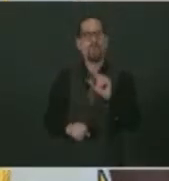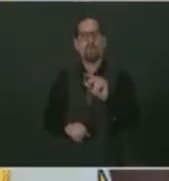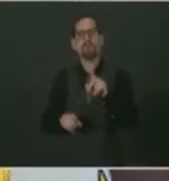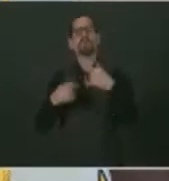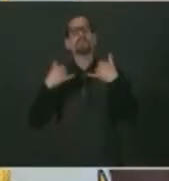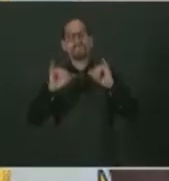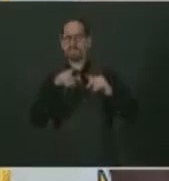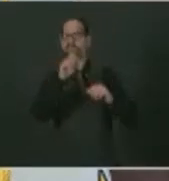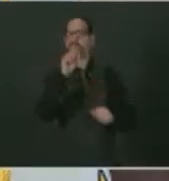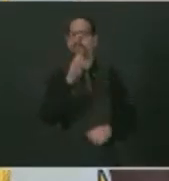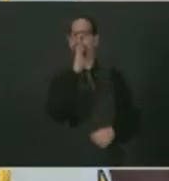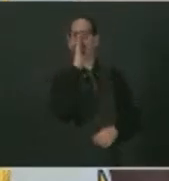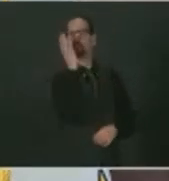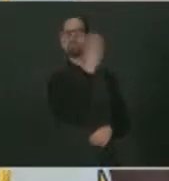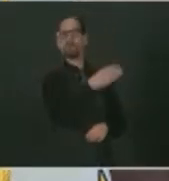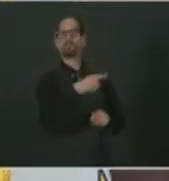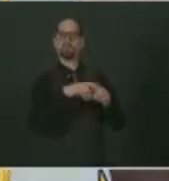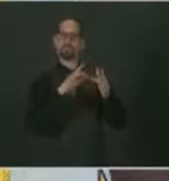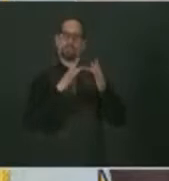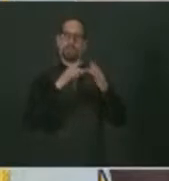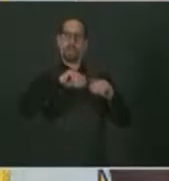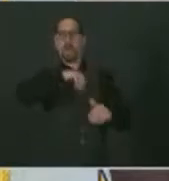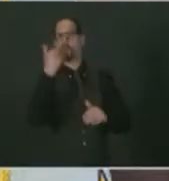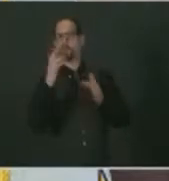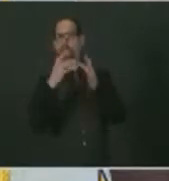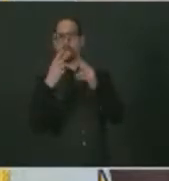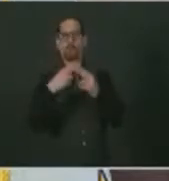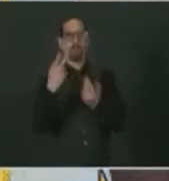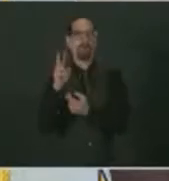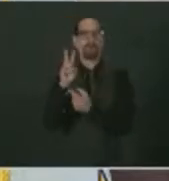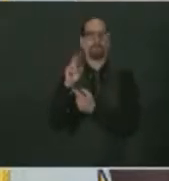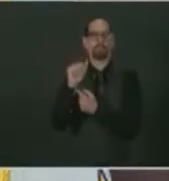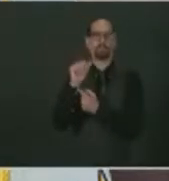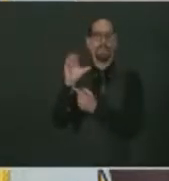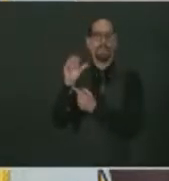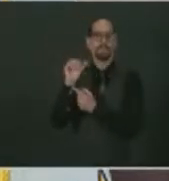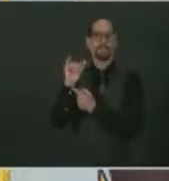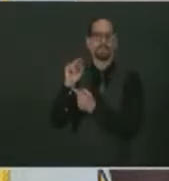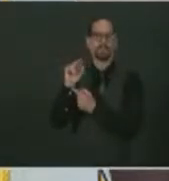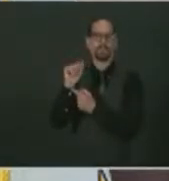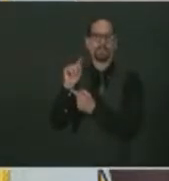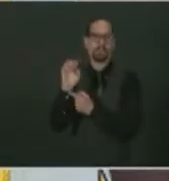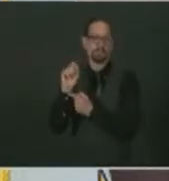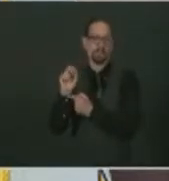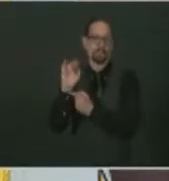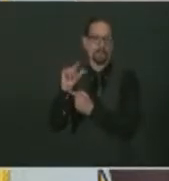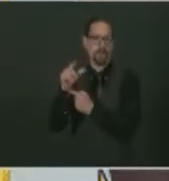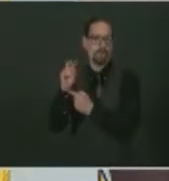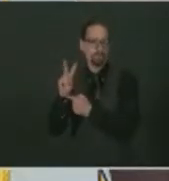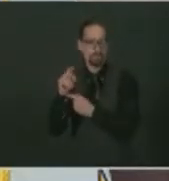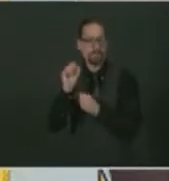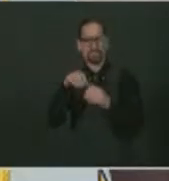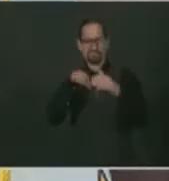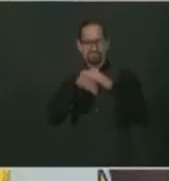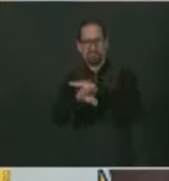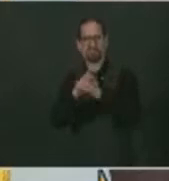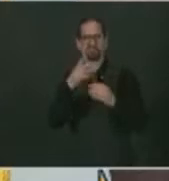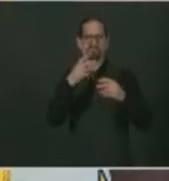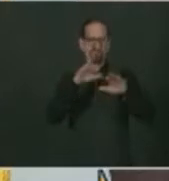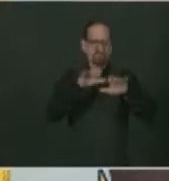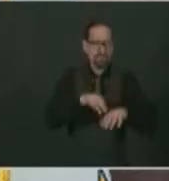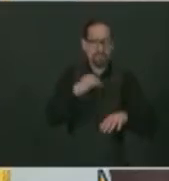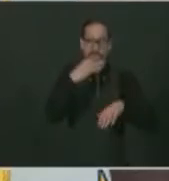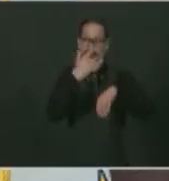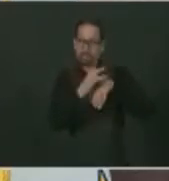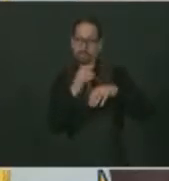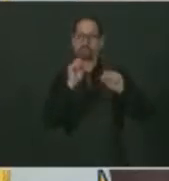vaccinateri.org or by registering for vaccination at another site, such as our pharmacy partners. I want to be clear